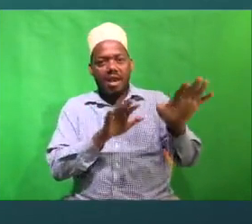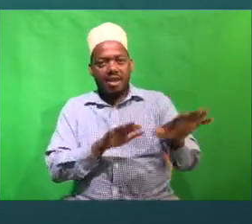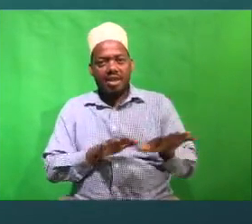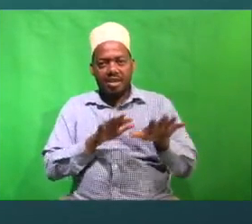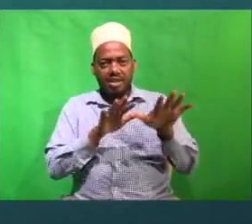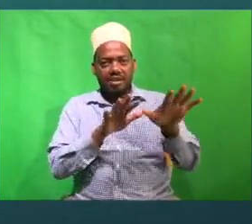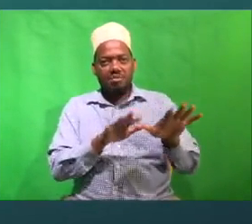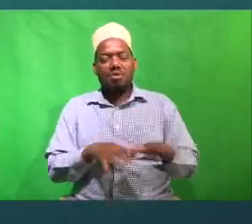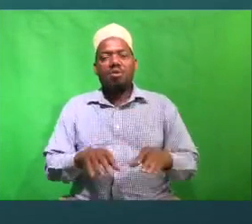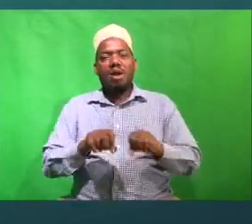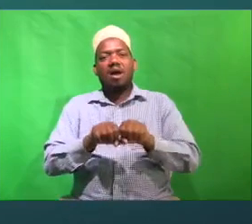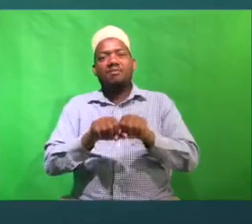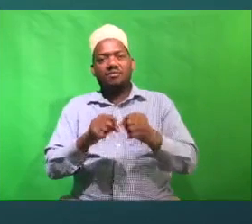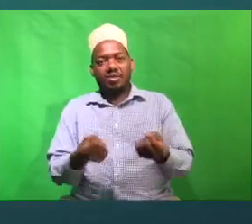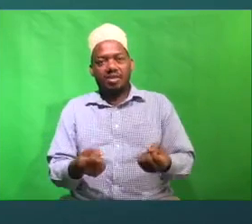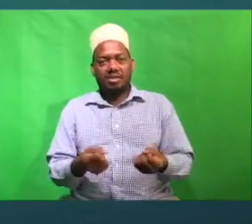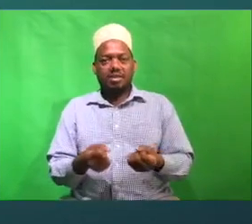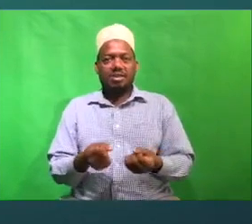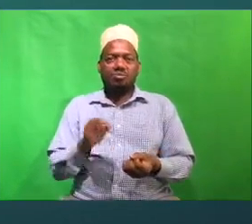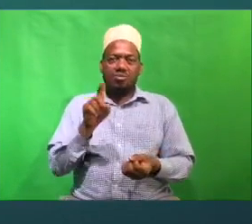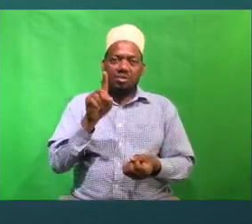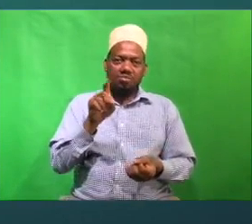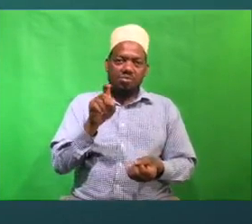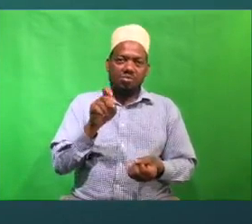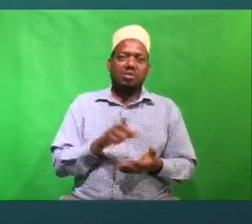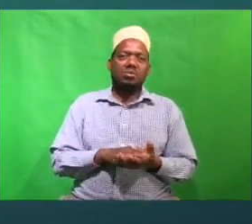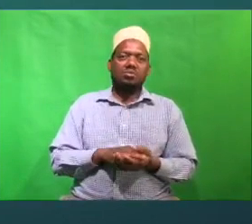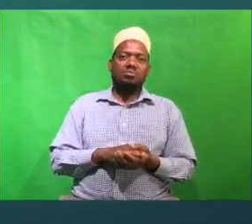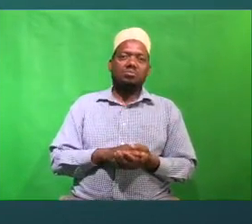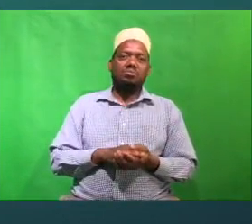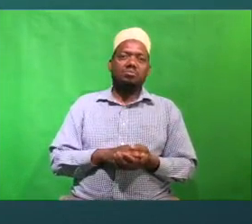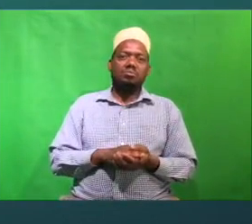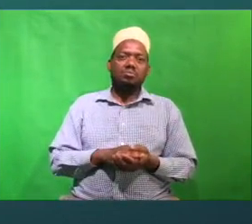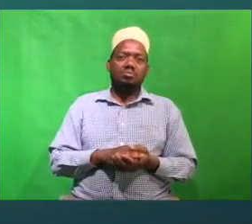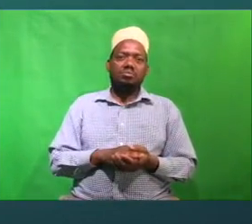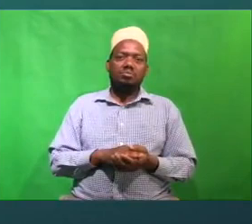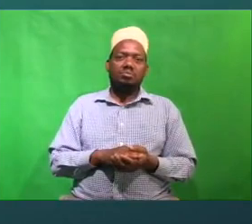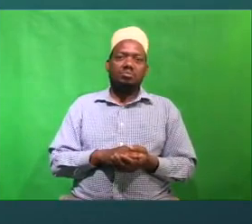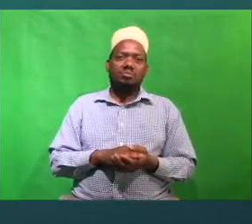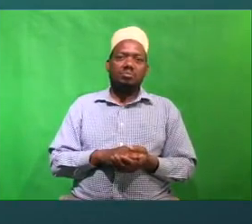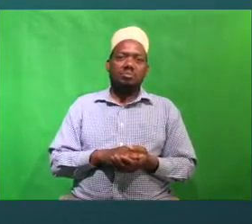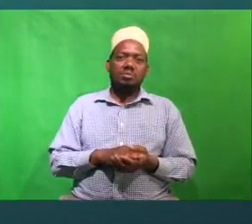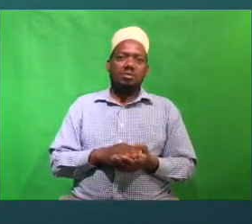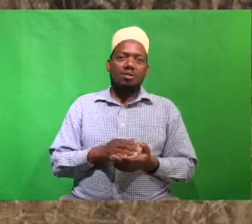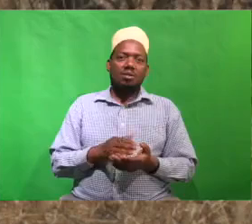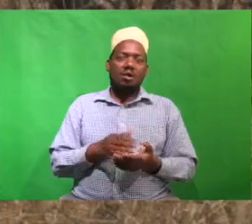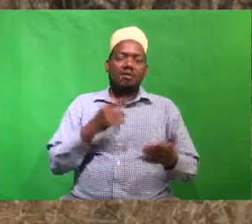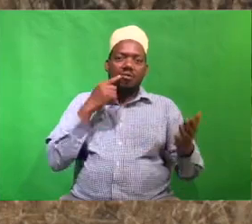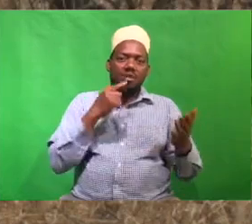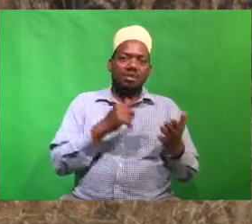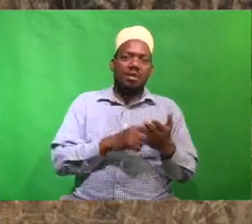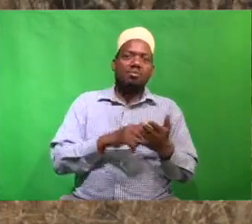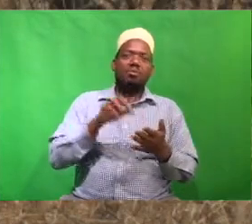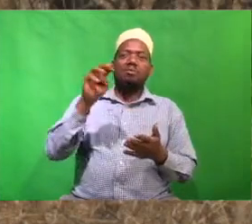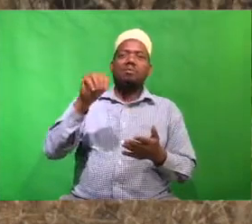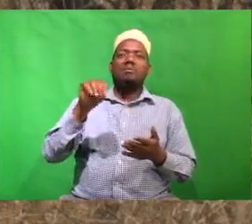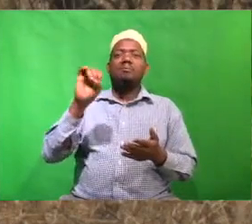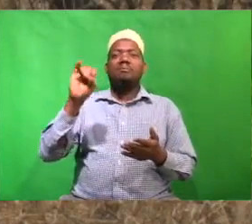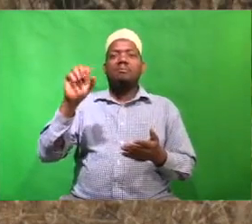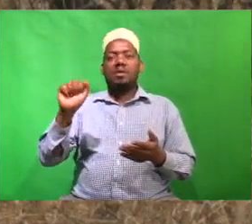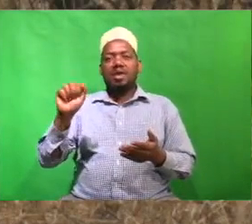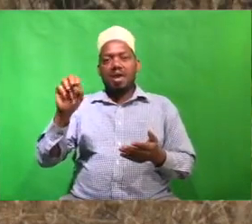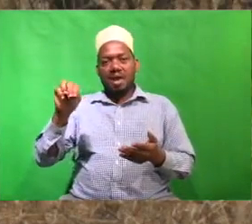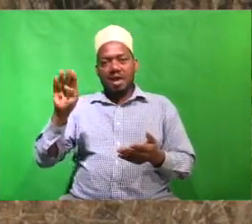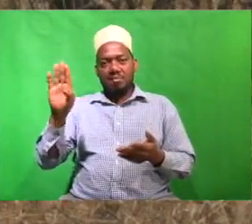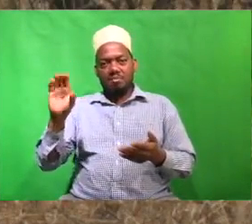caused by testis fly in human. For example, Miambo woodland of